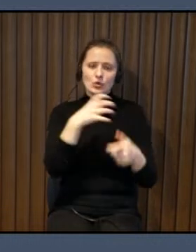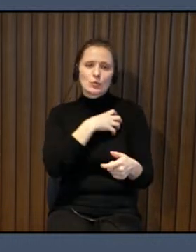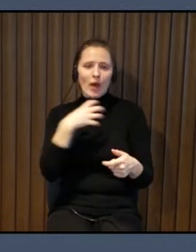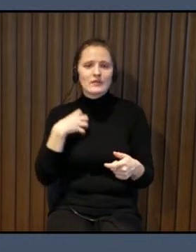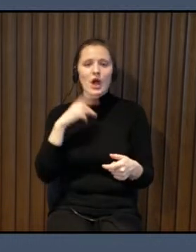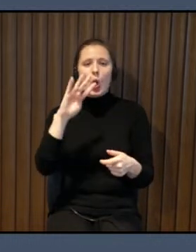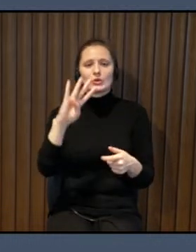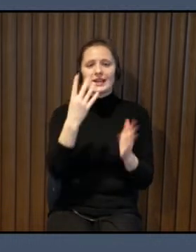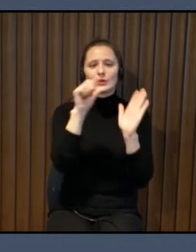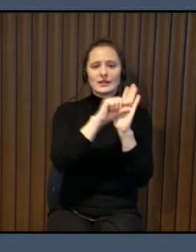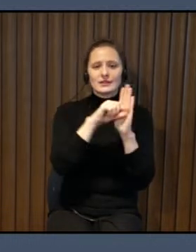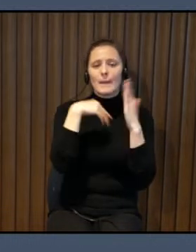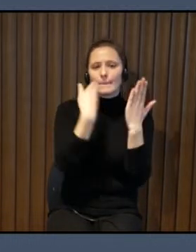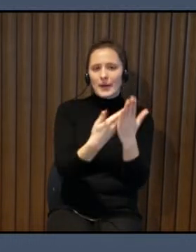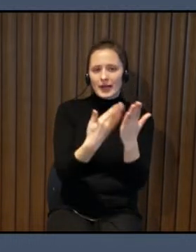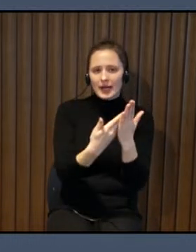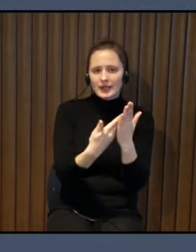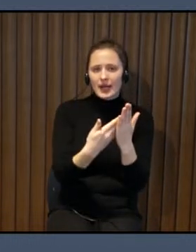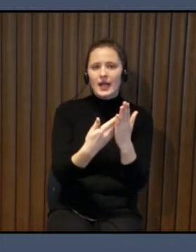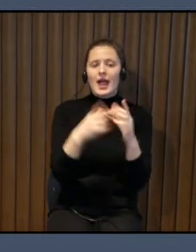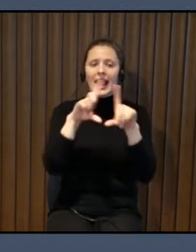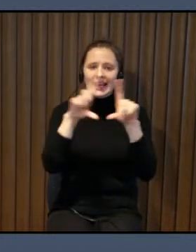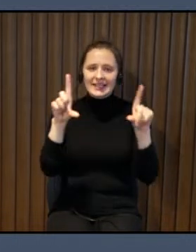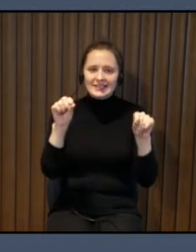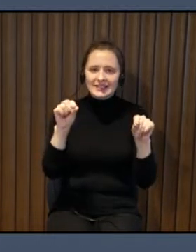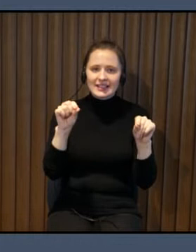Administrative Procedure Law, and Article